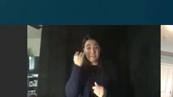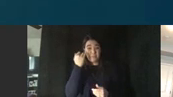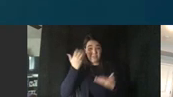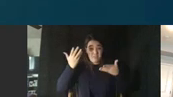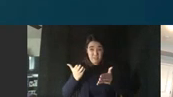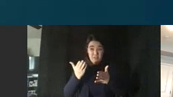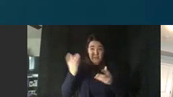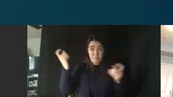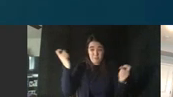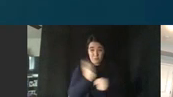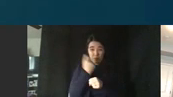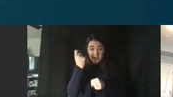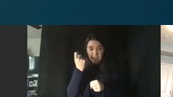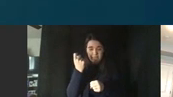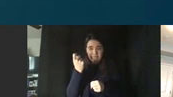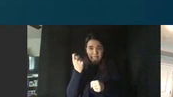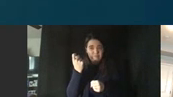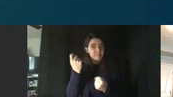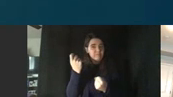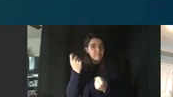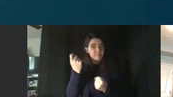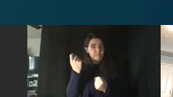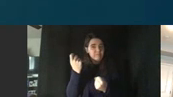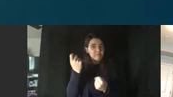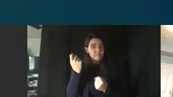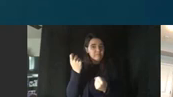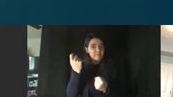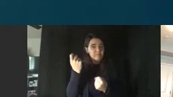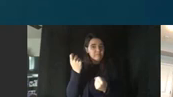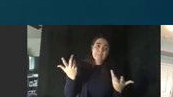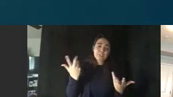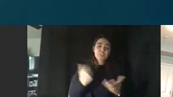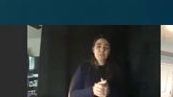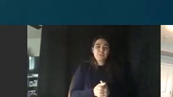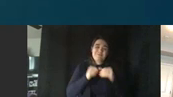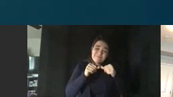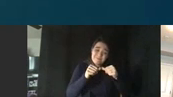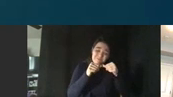won. So you just have to keep persisting.